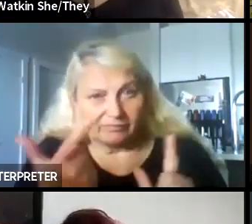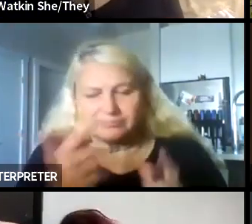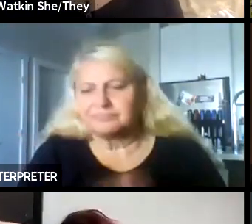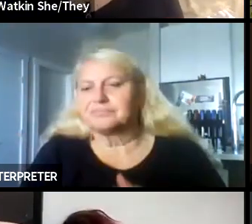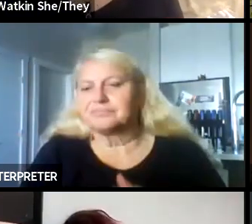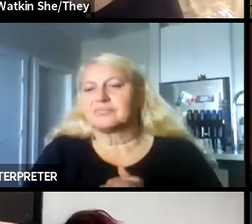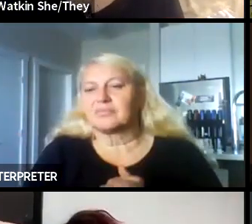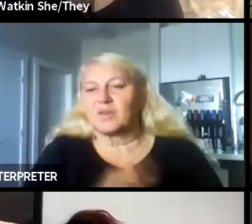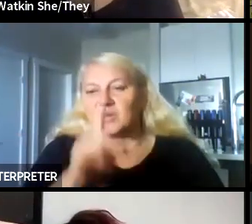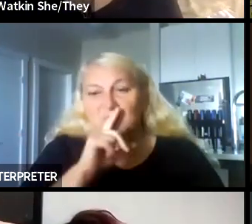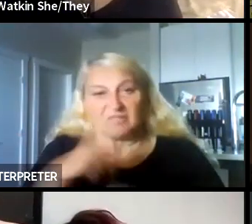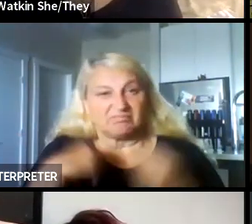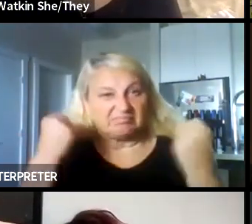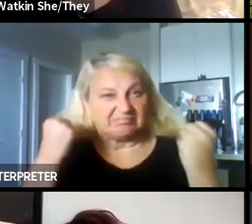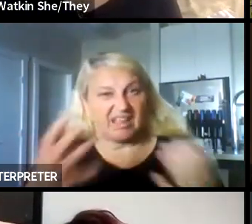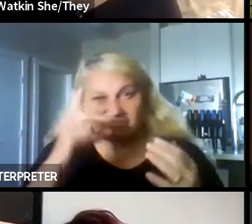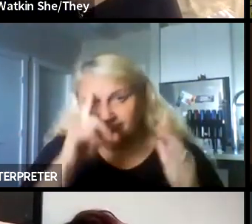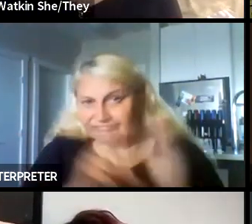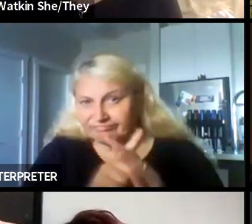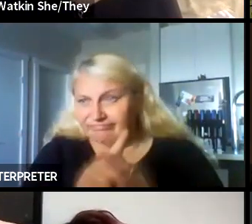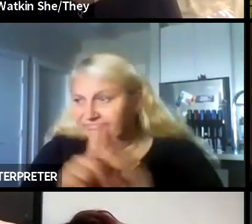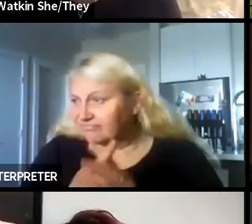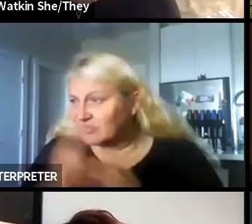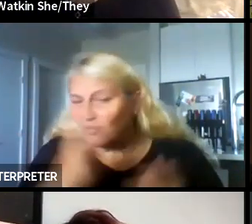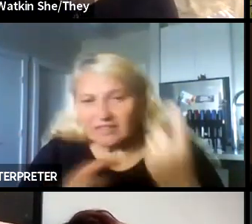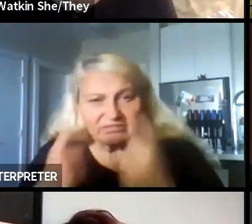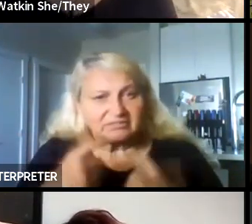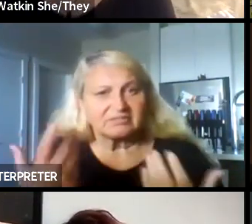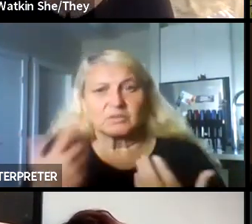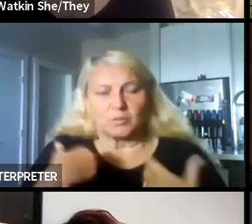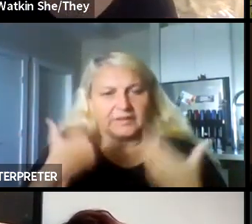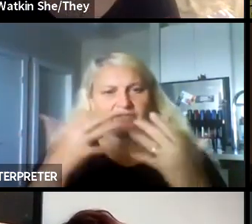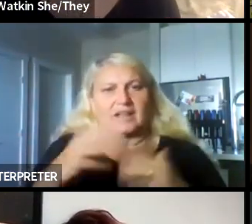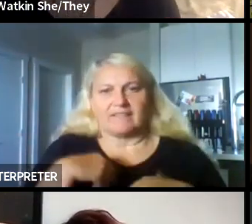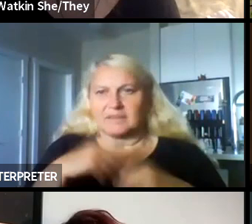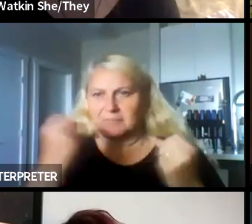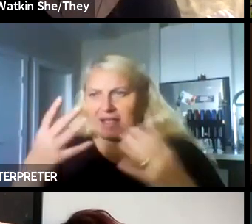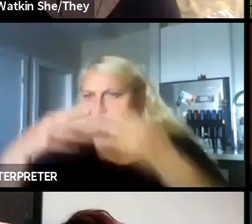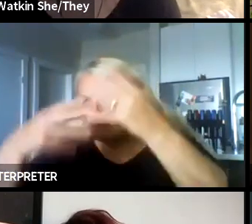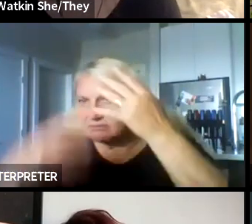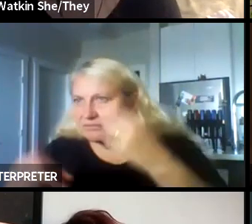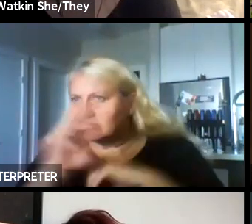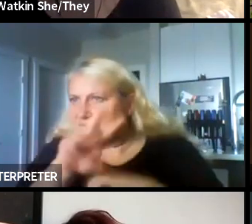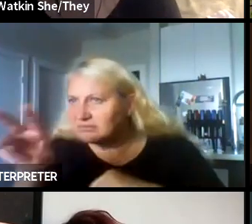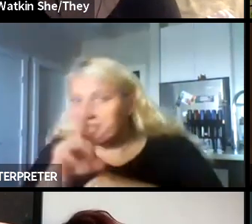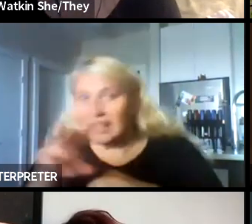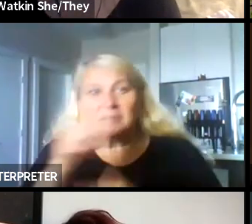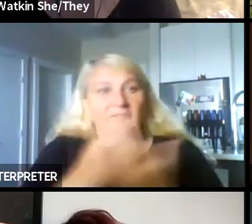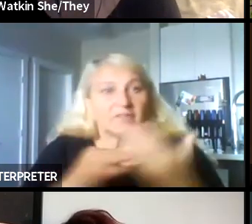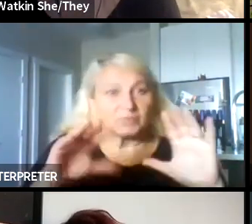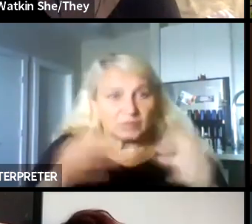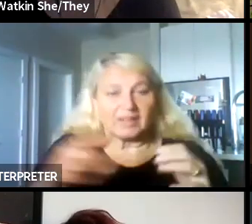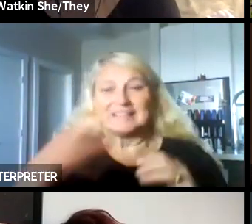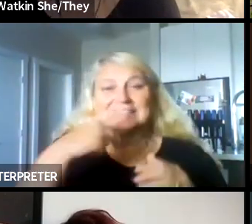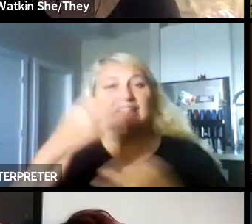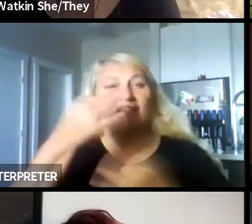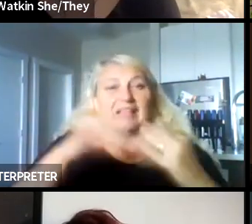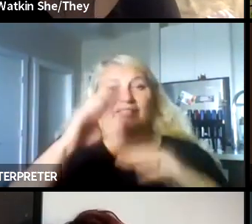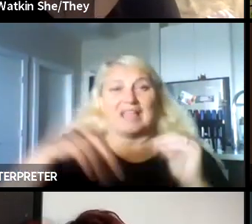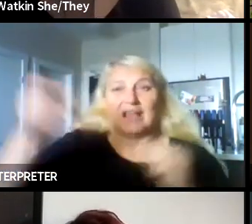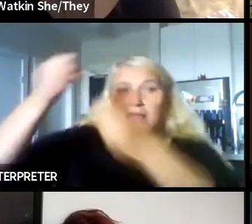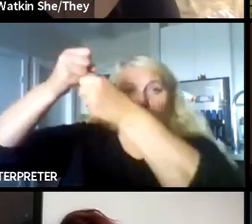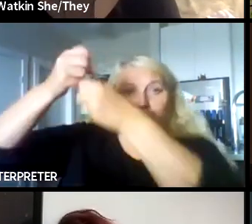questions that we have sourced from everyone and the folks as part of this group. Instead of reading all of